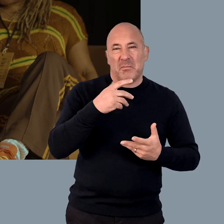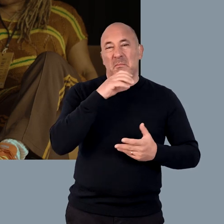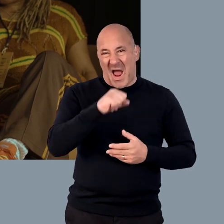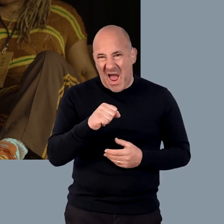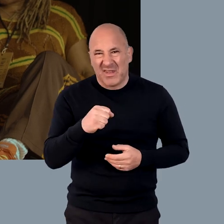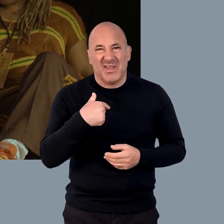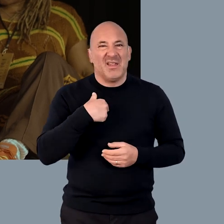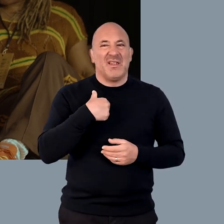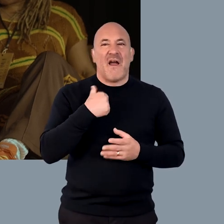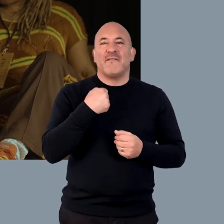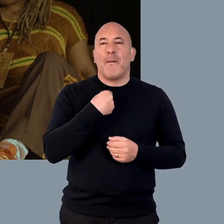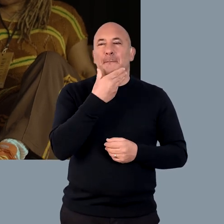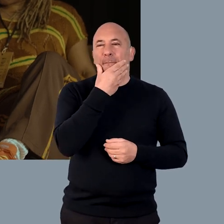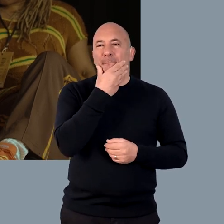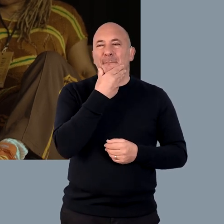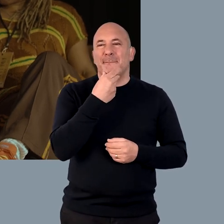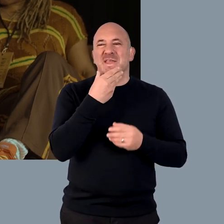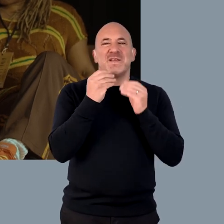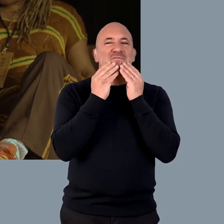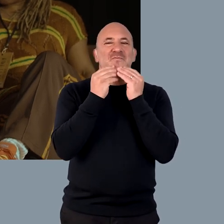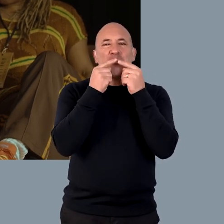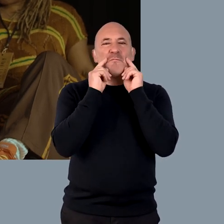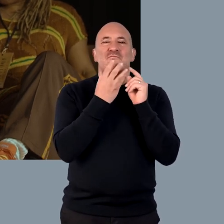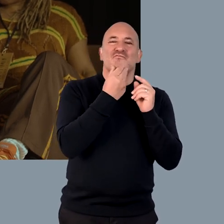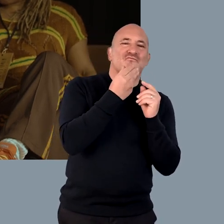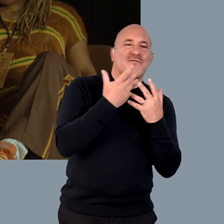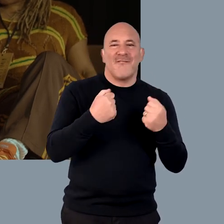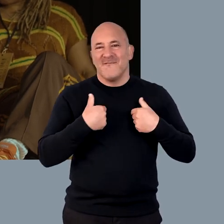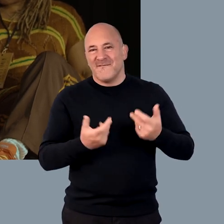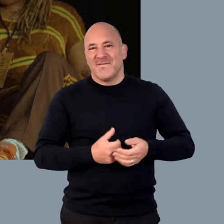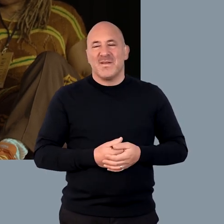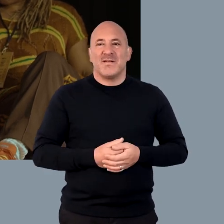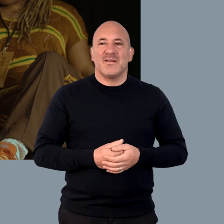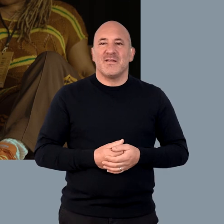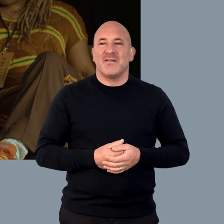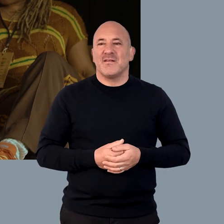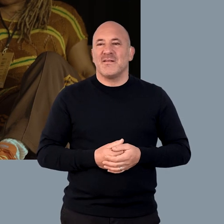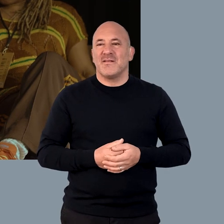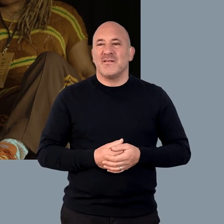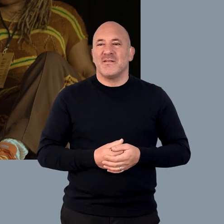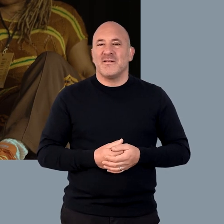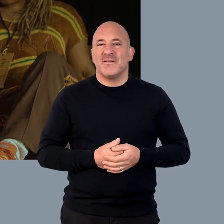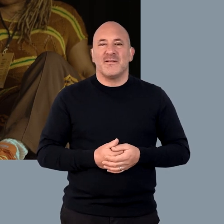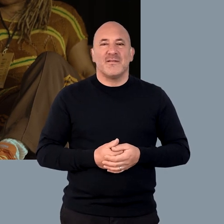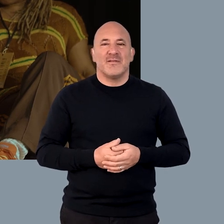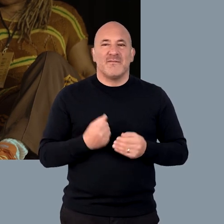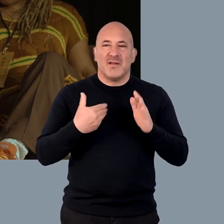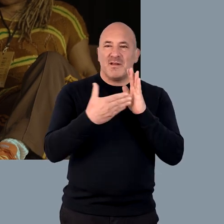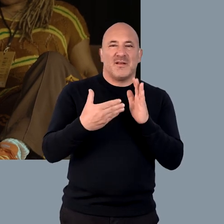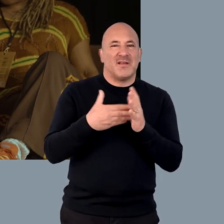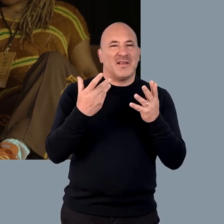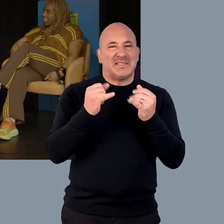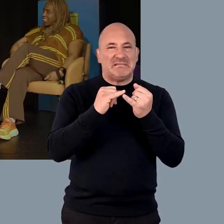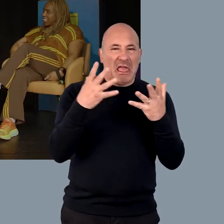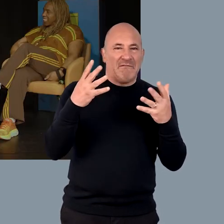brown person, man. I've got a little beard thing going on. I have